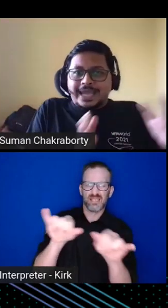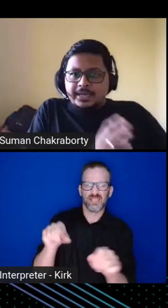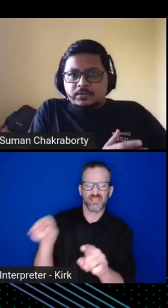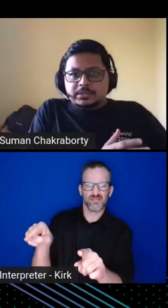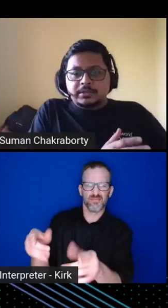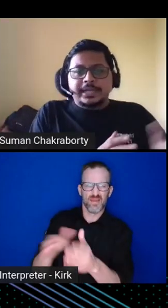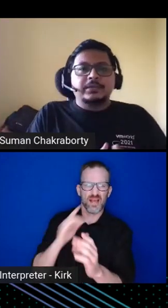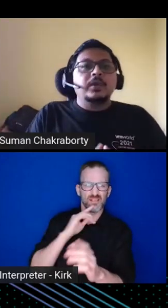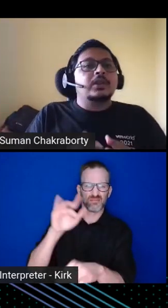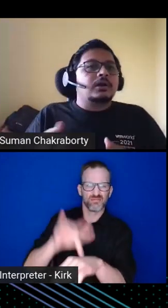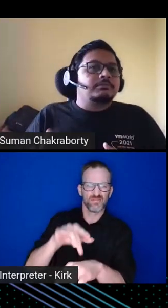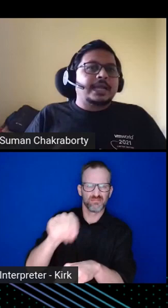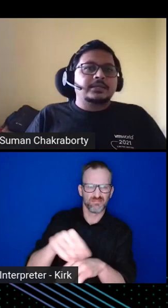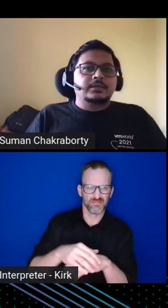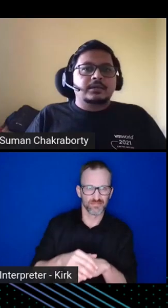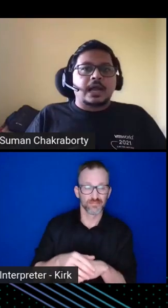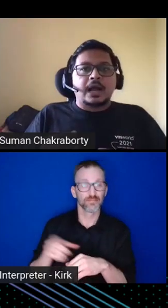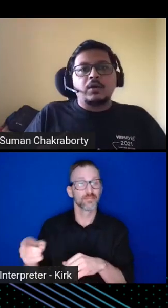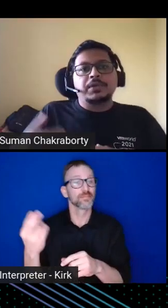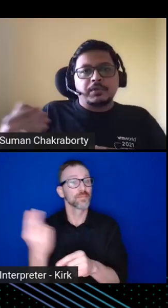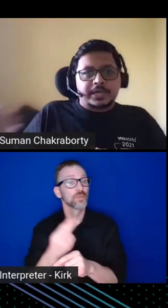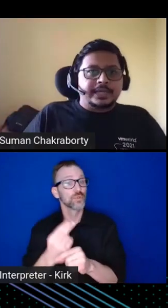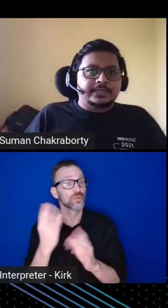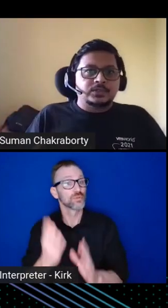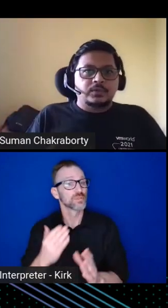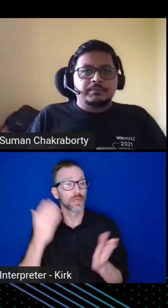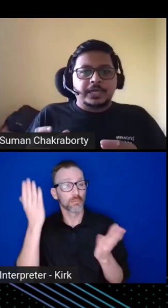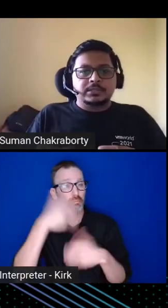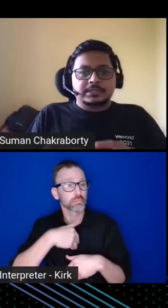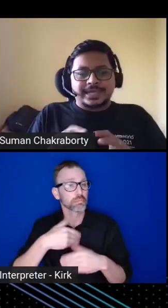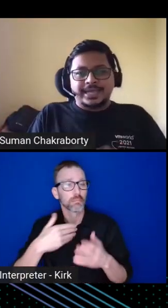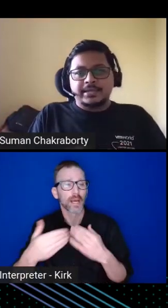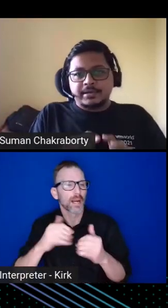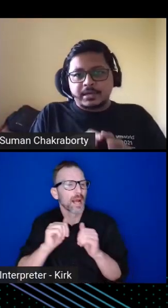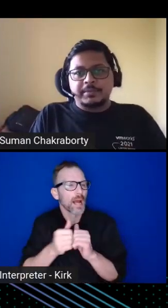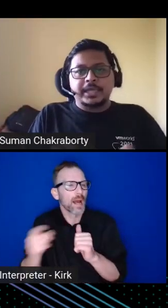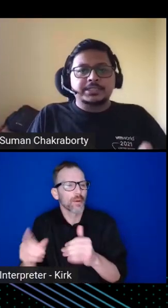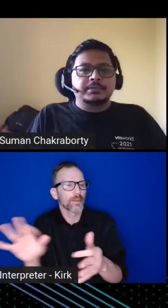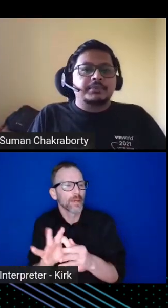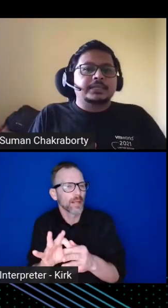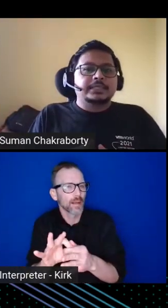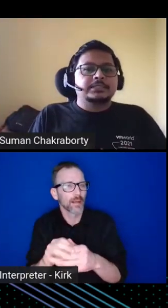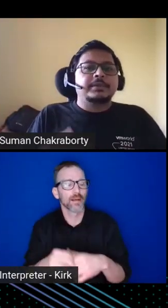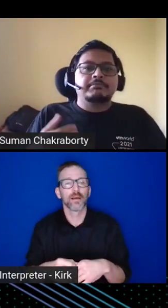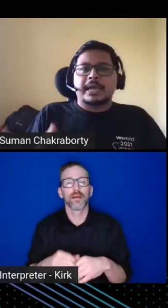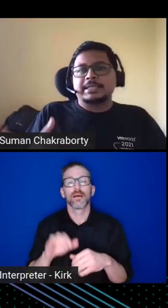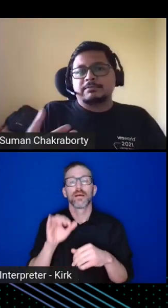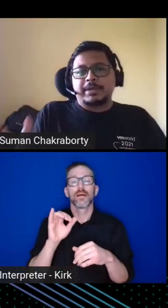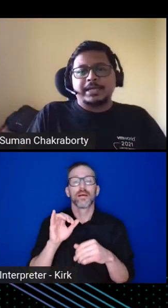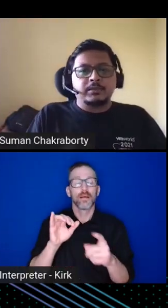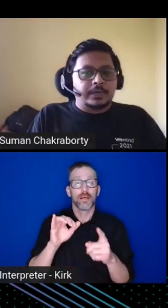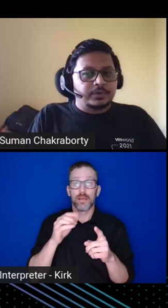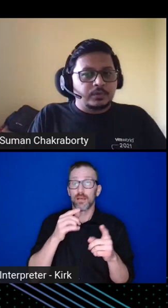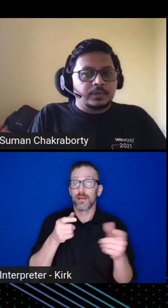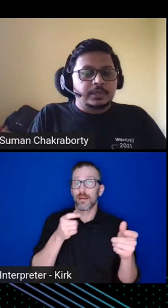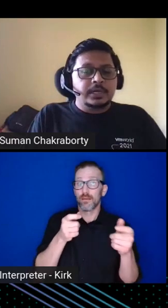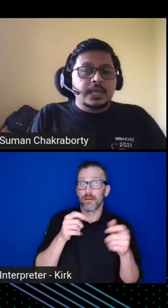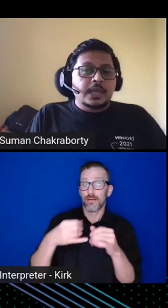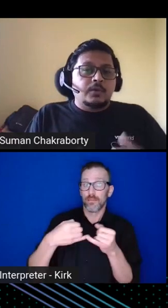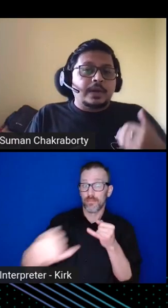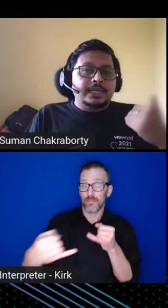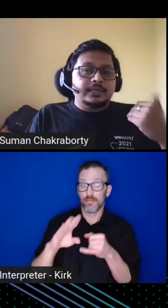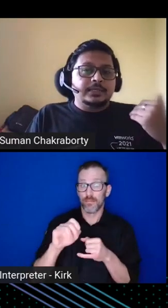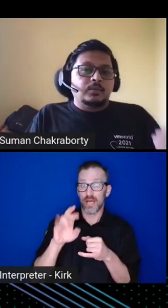to the end user, it will not matter how you are connecting. So because the entire communication path is being managed by the boundary